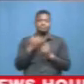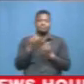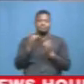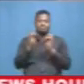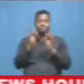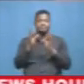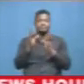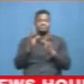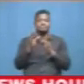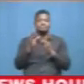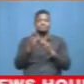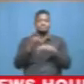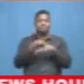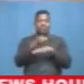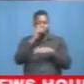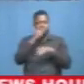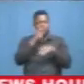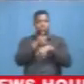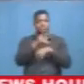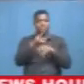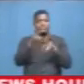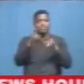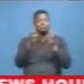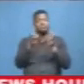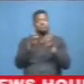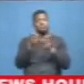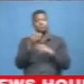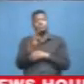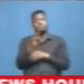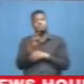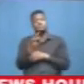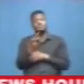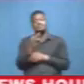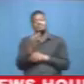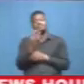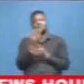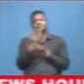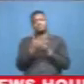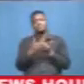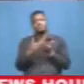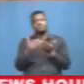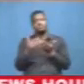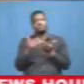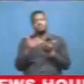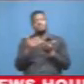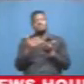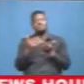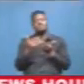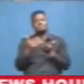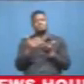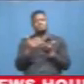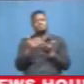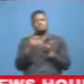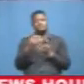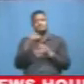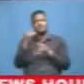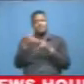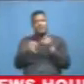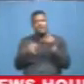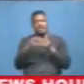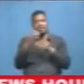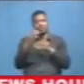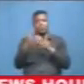consequences for the accused. Then there is the issue of some definitive, final,